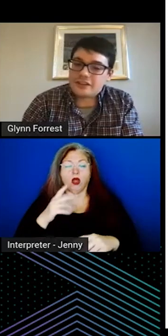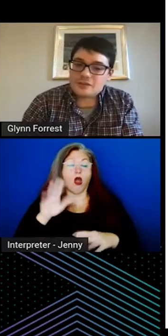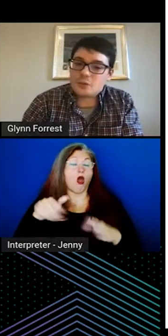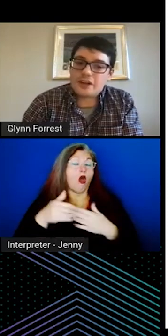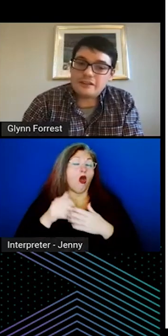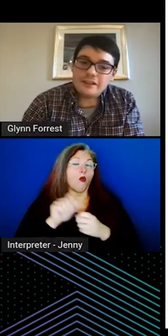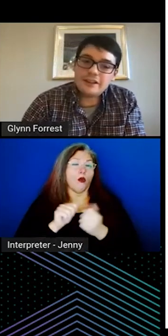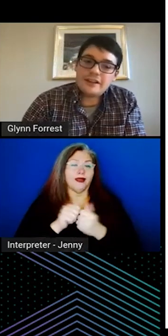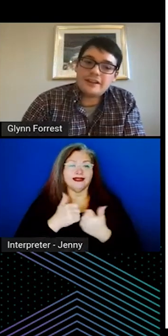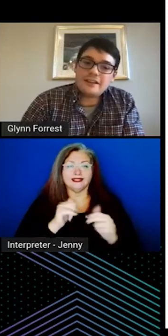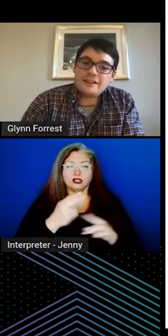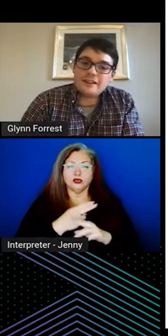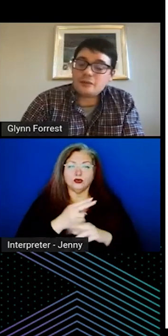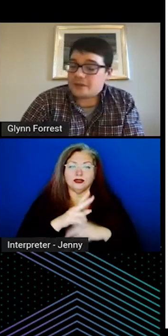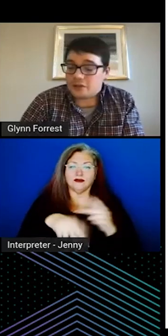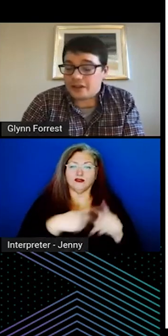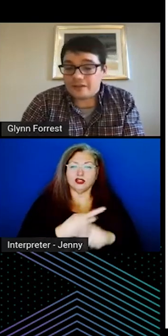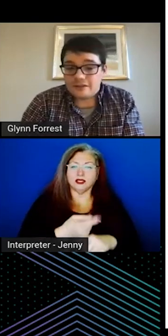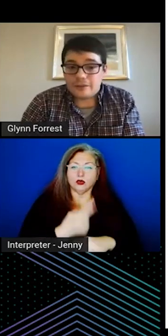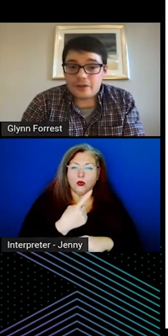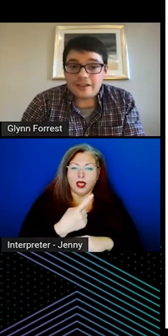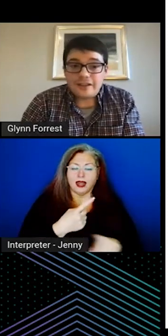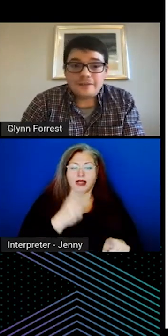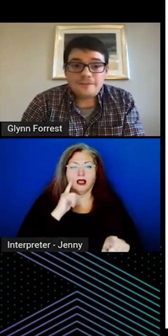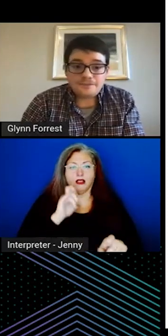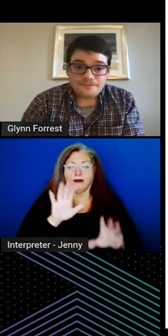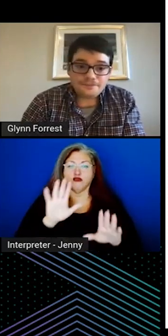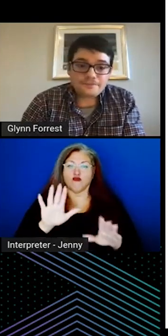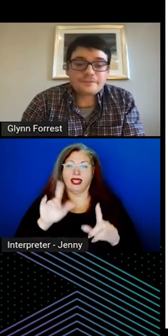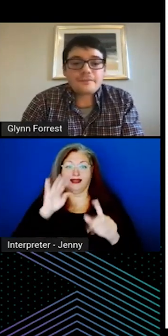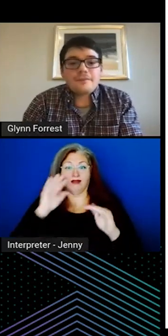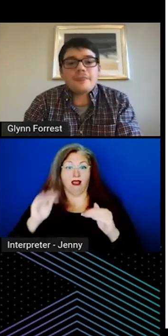on version 1. That would be a great upgrade.